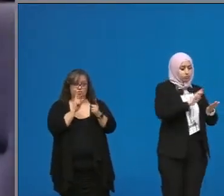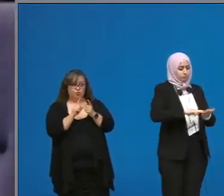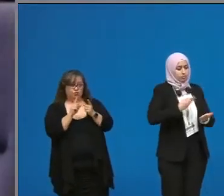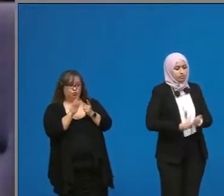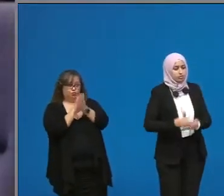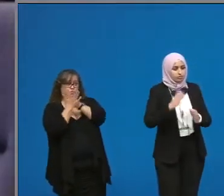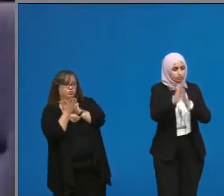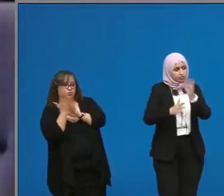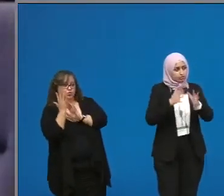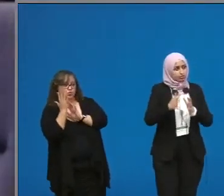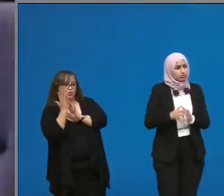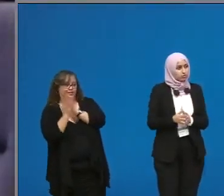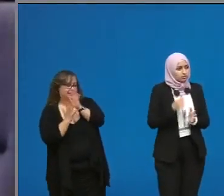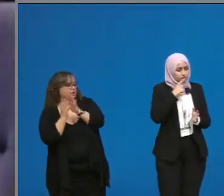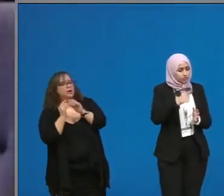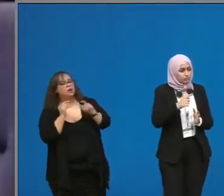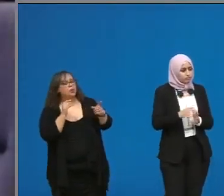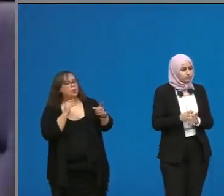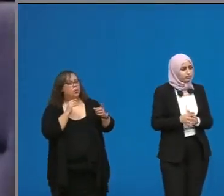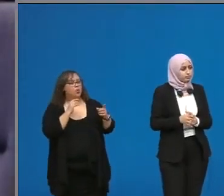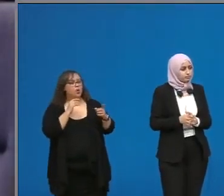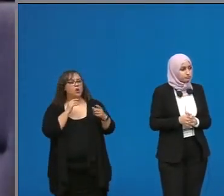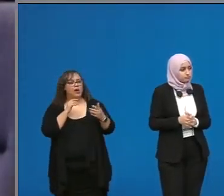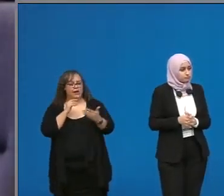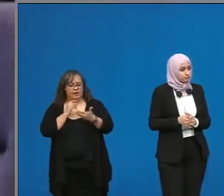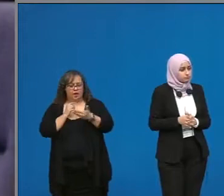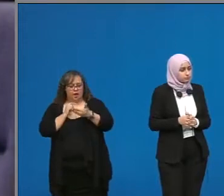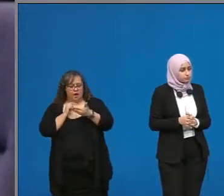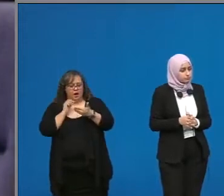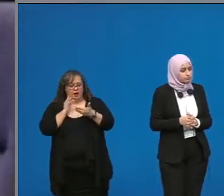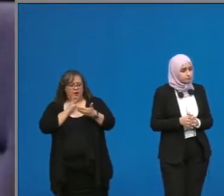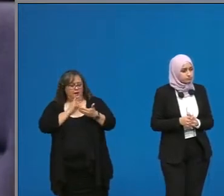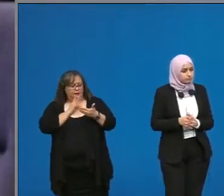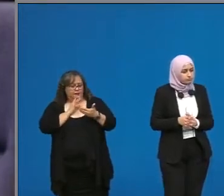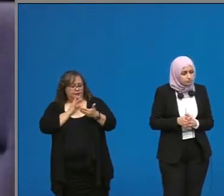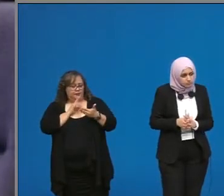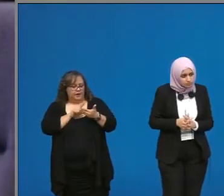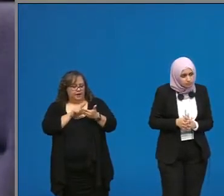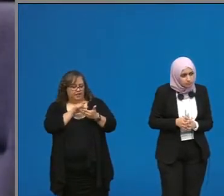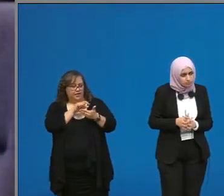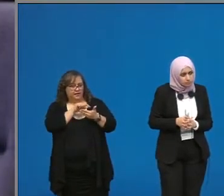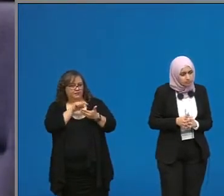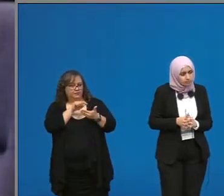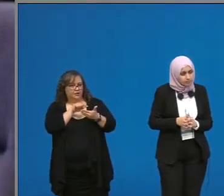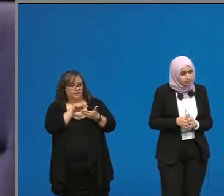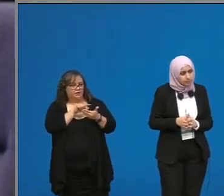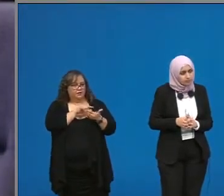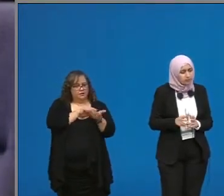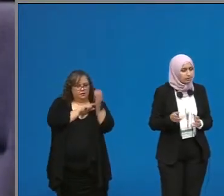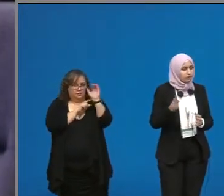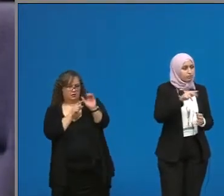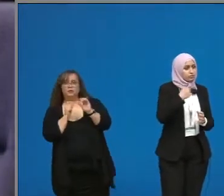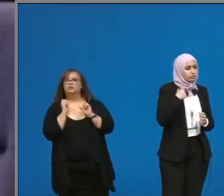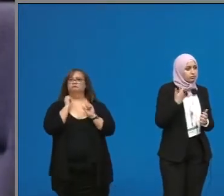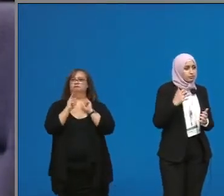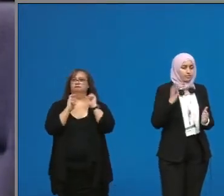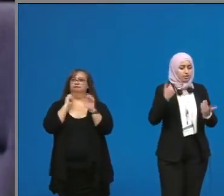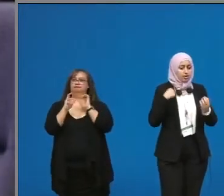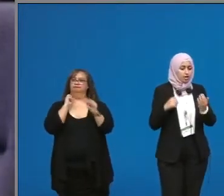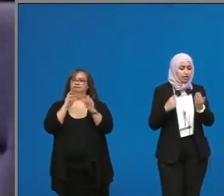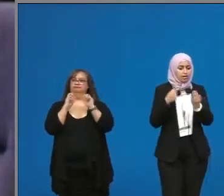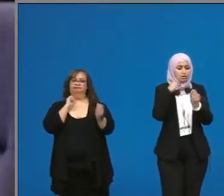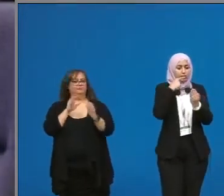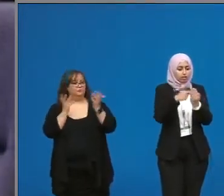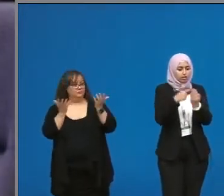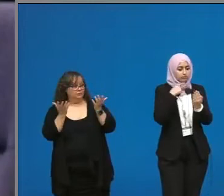the application, but then I can show it to the person who's deaf in front of me. It will translate to a sign language. And then when he